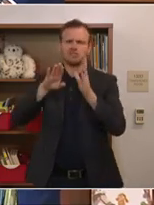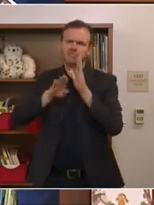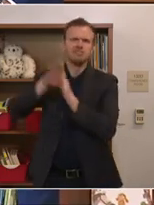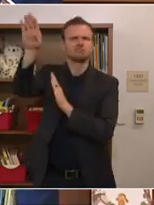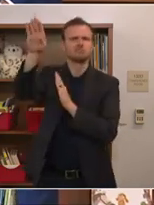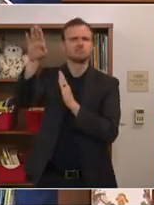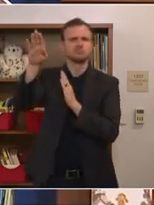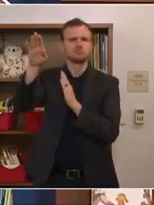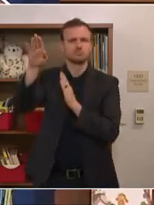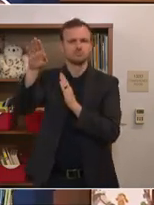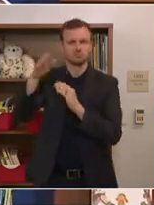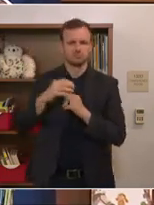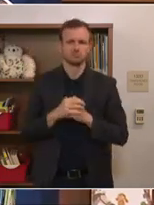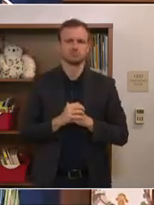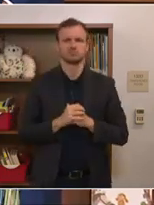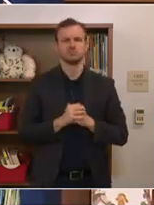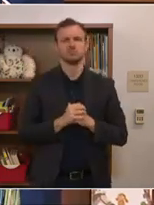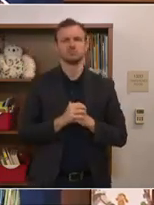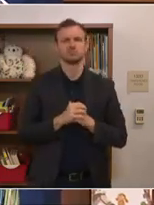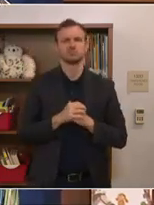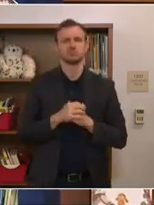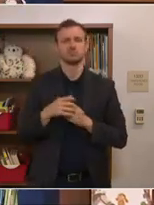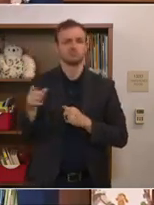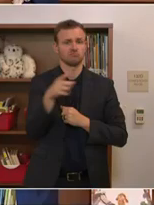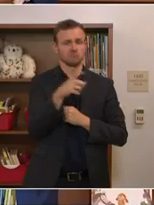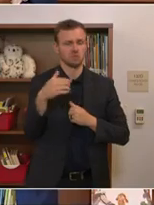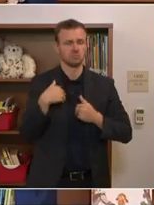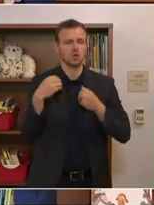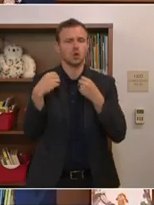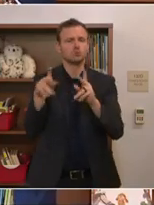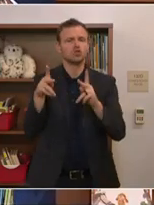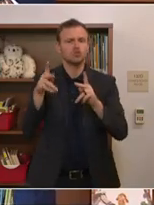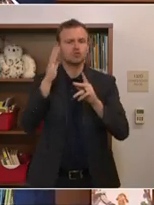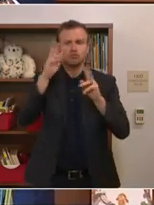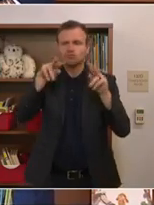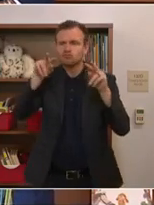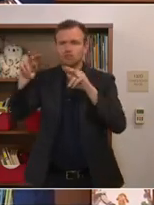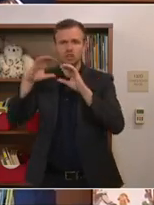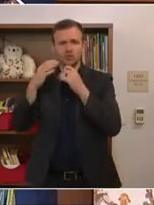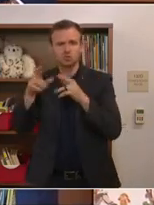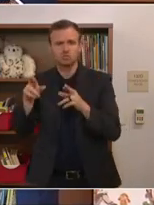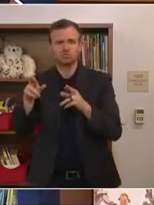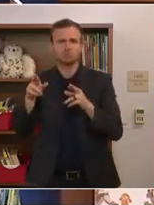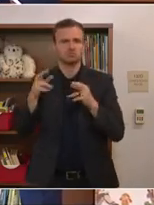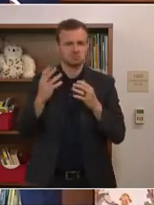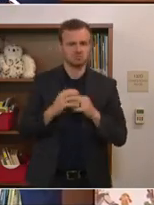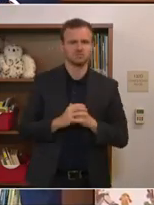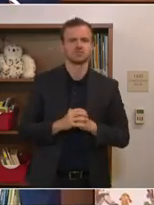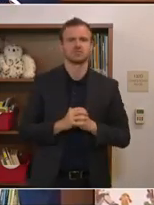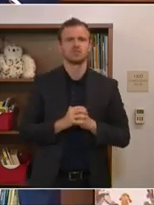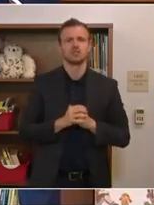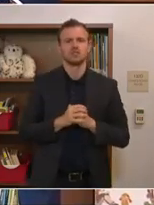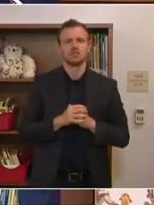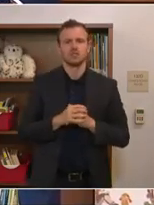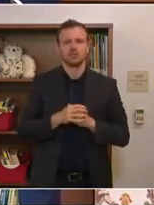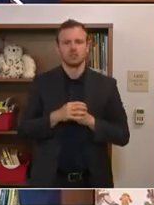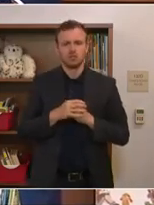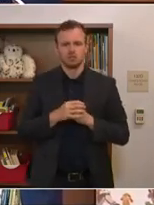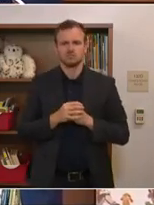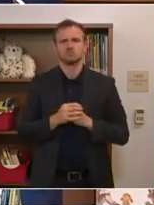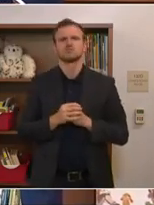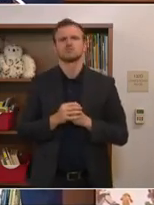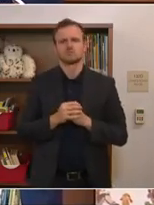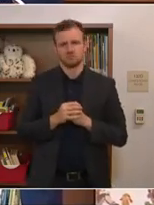tour the building, is a great place that's been created and crafted intentionally for the students here in this community. And here